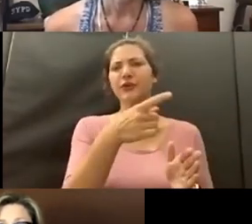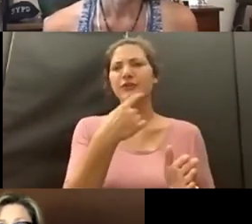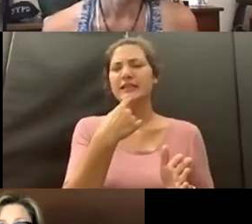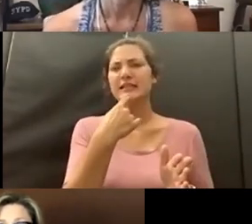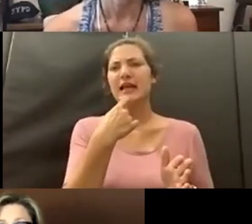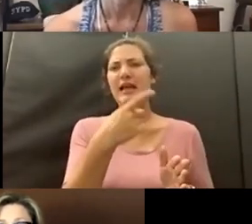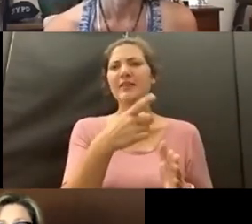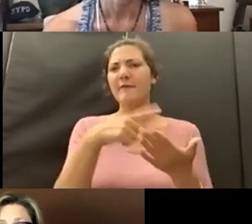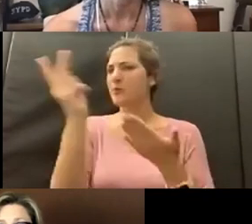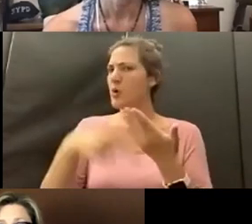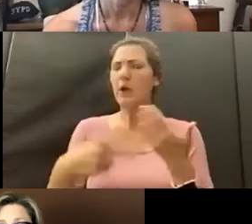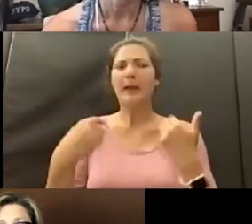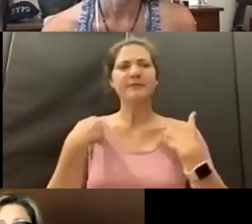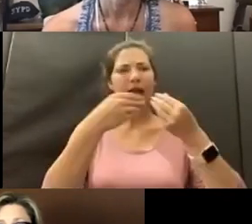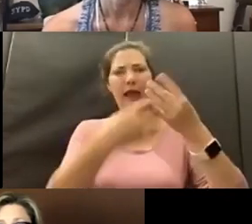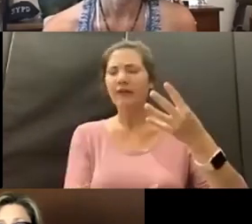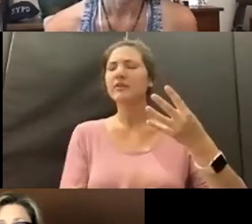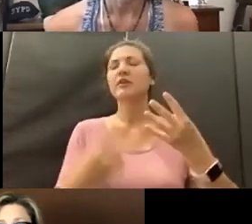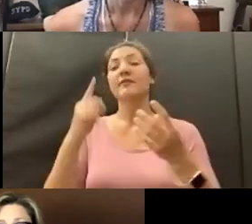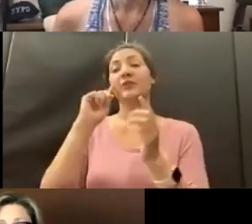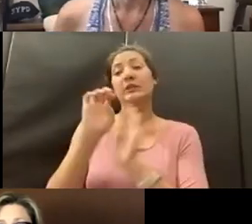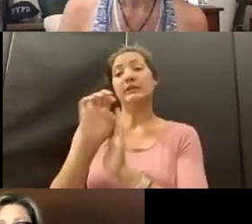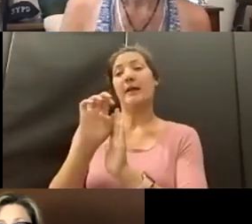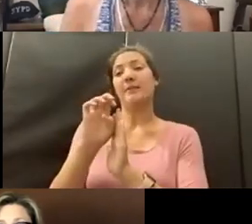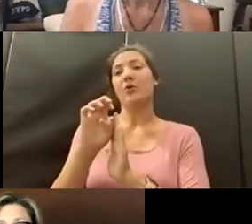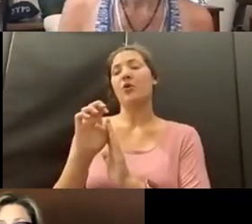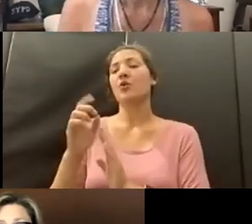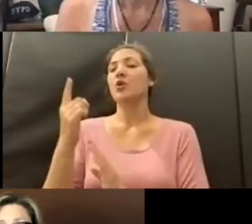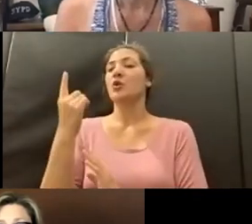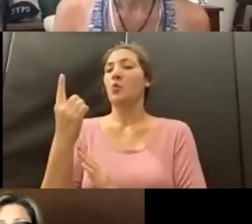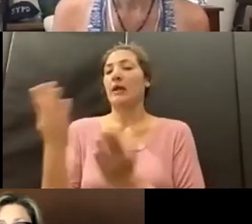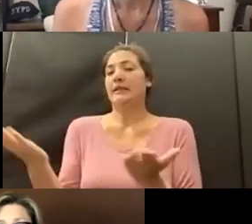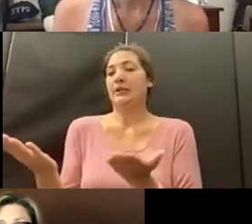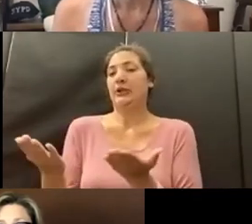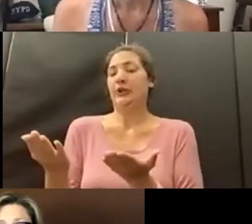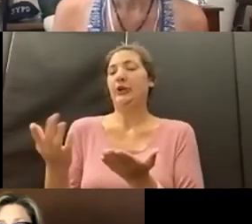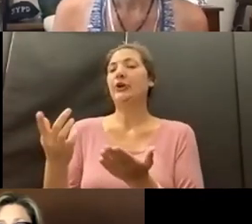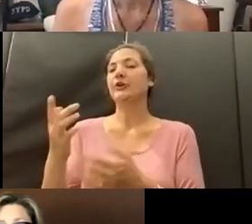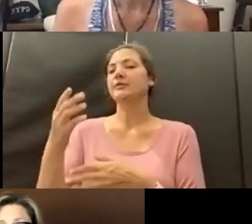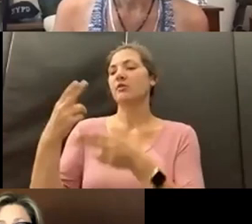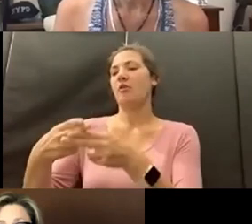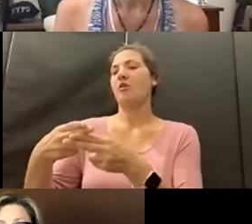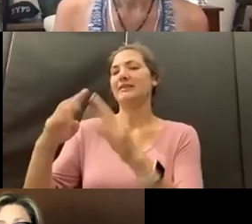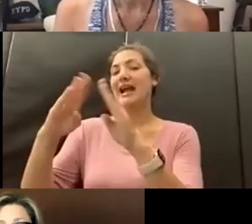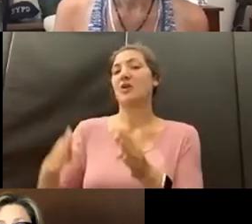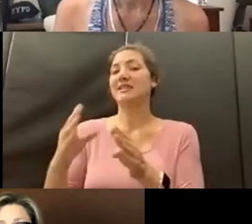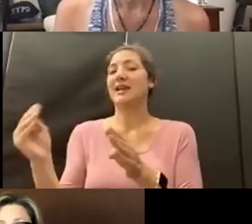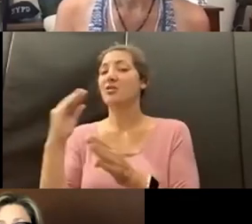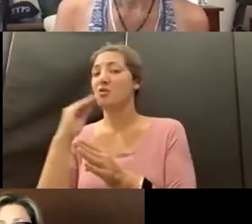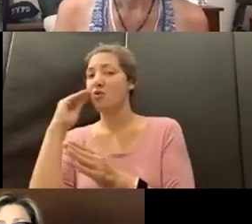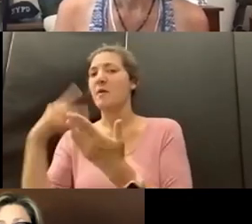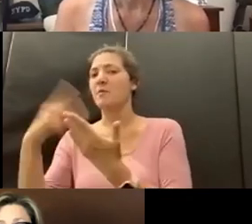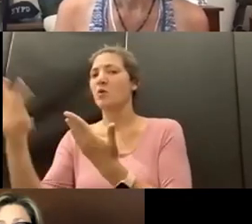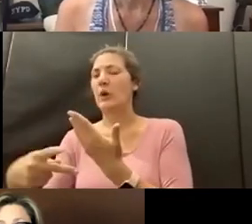example, one that I know of with called House and Home here in Butte County, matching up families